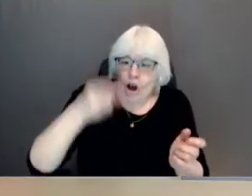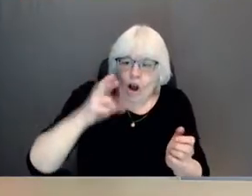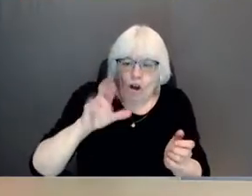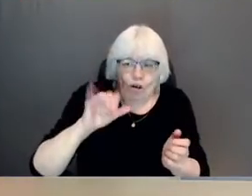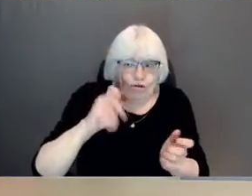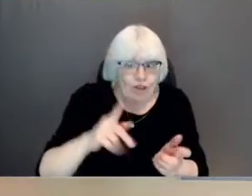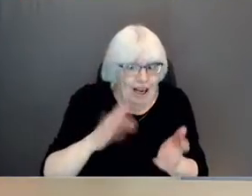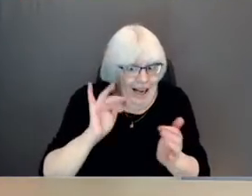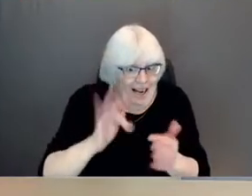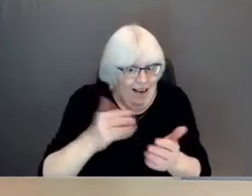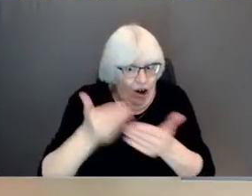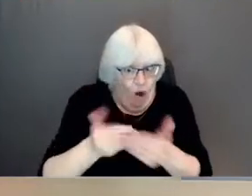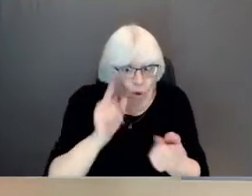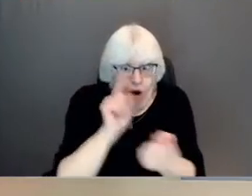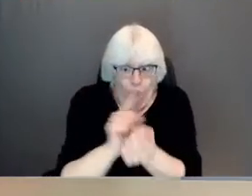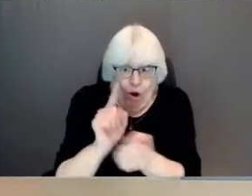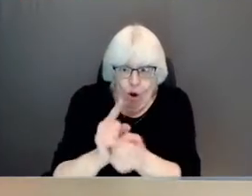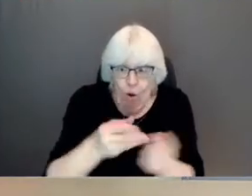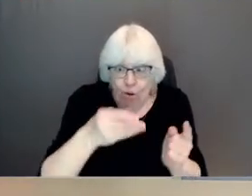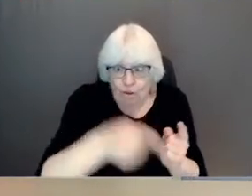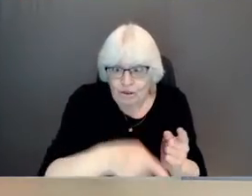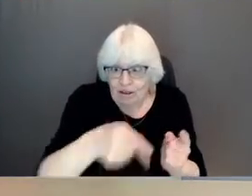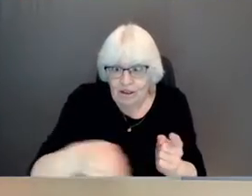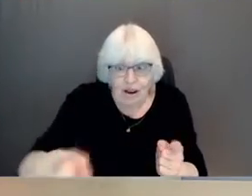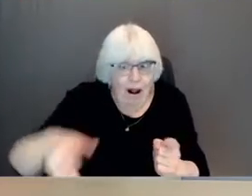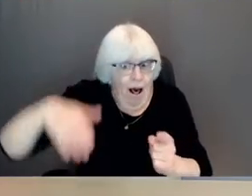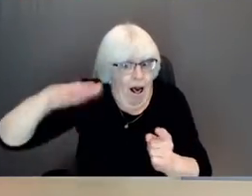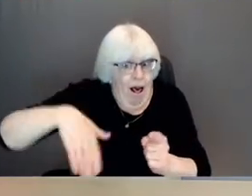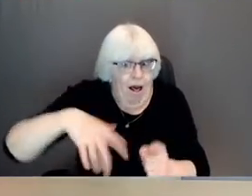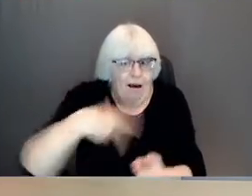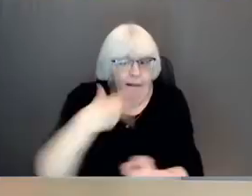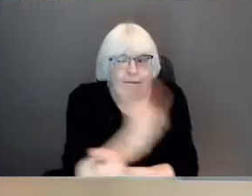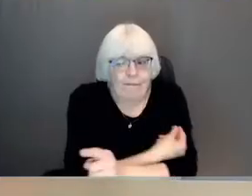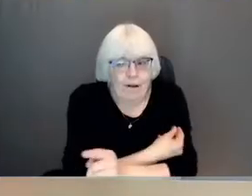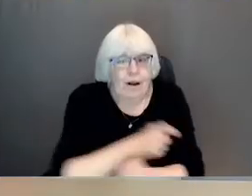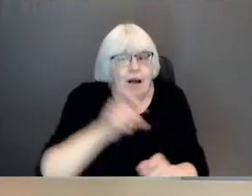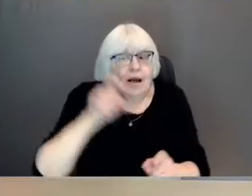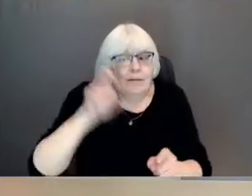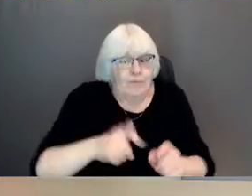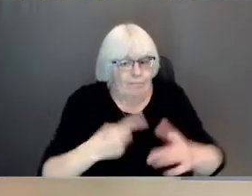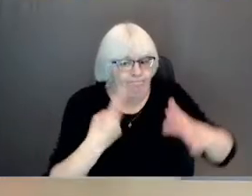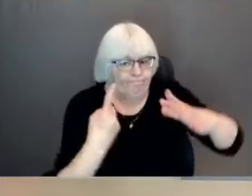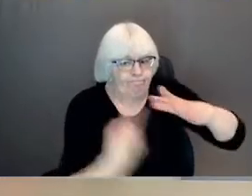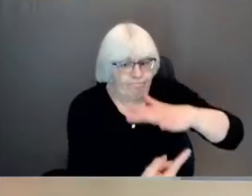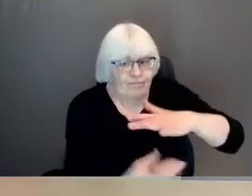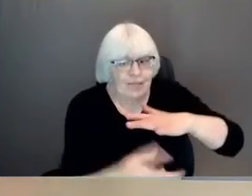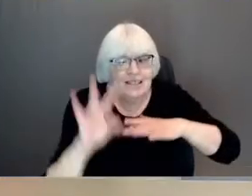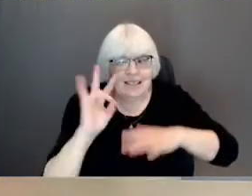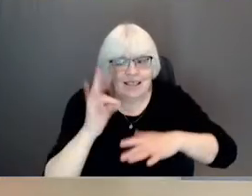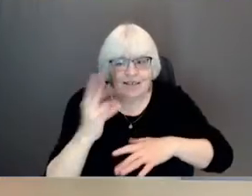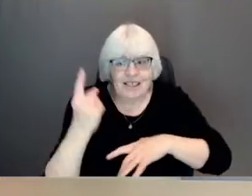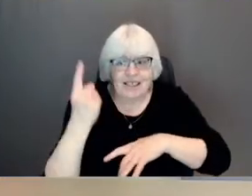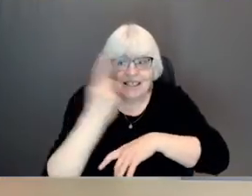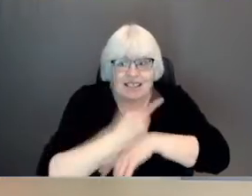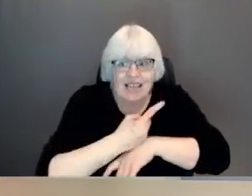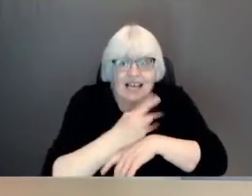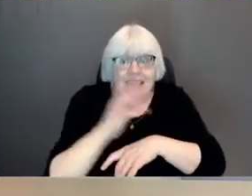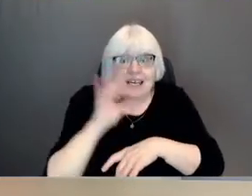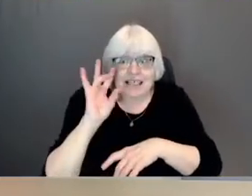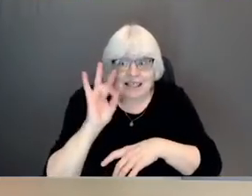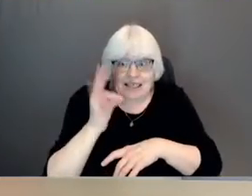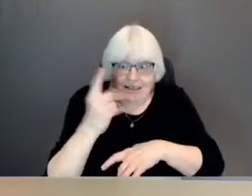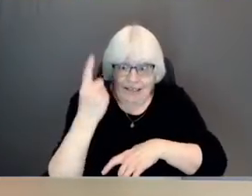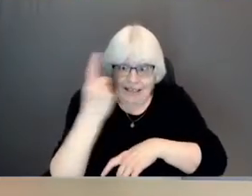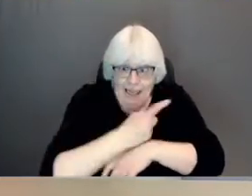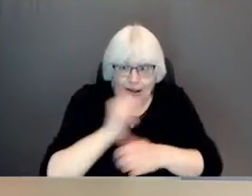to the case. They can leave self-isolation on day 7 if they do not have symptoms and have a negative test at a health PI